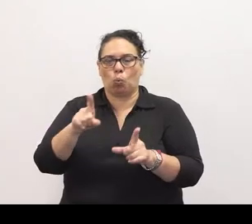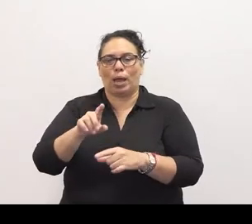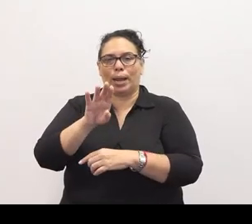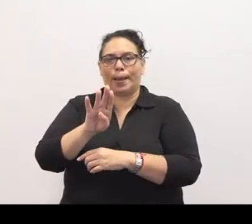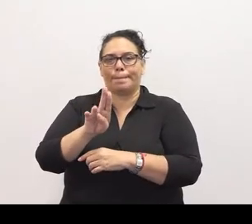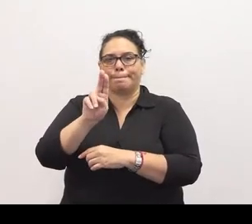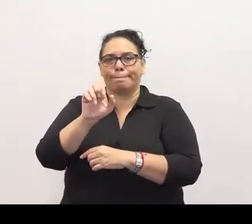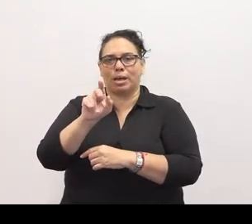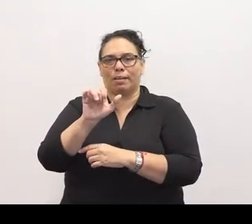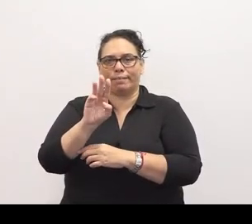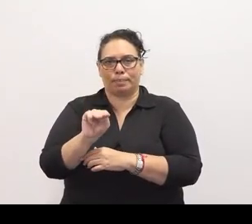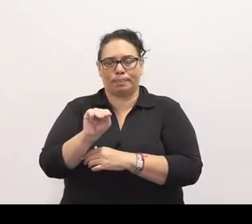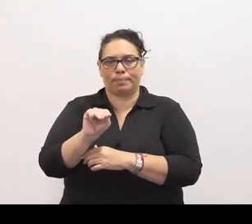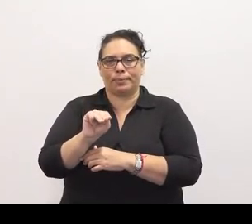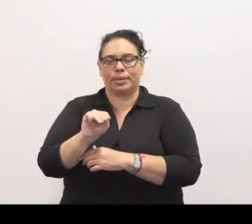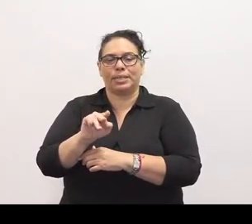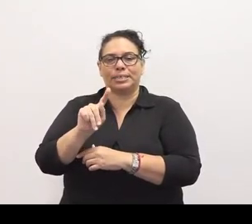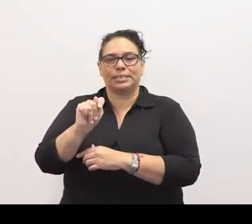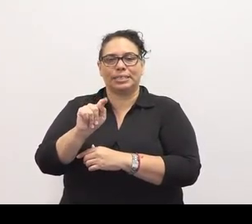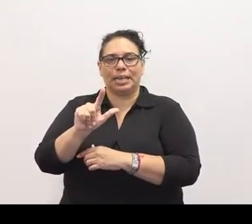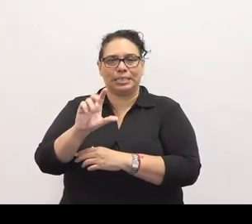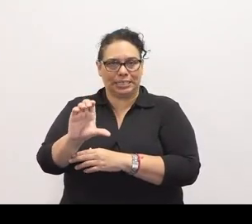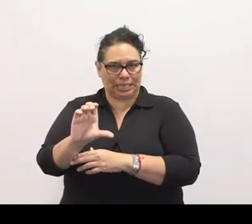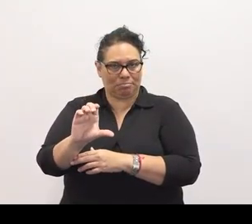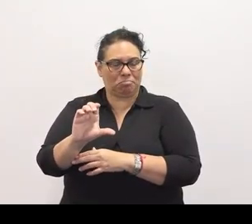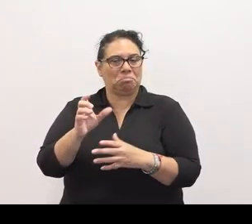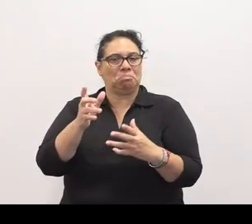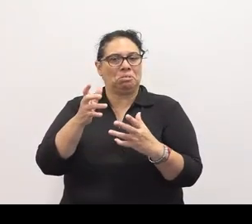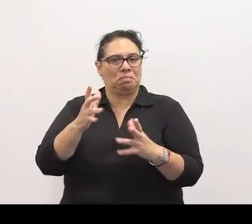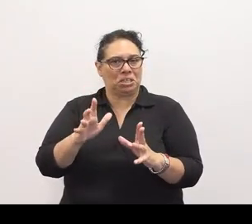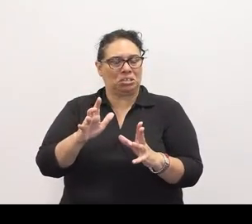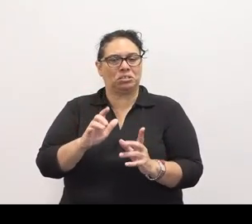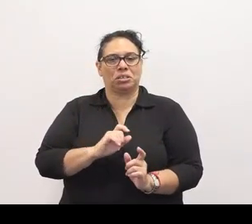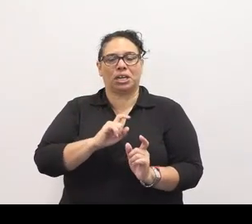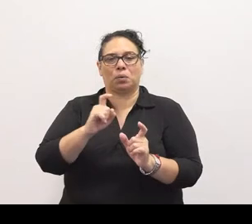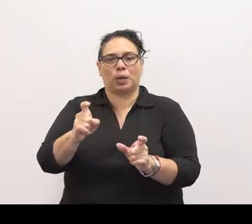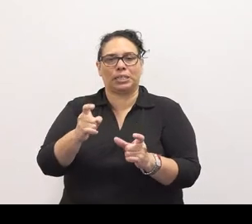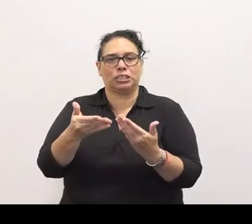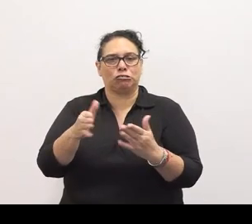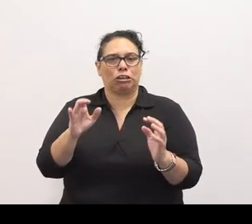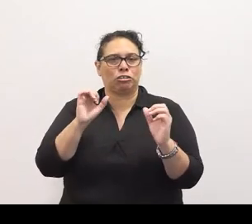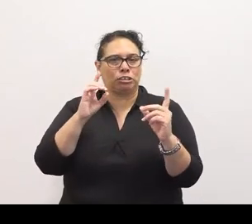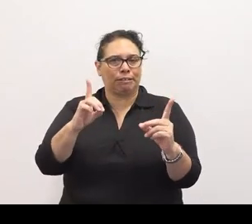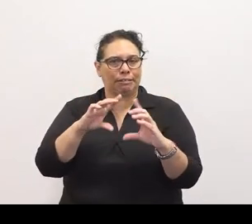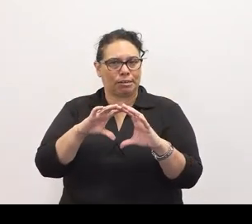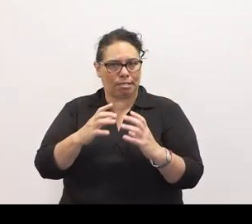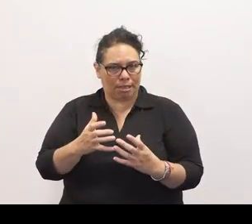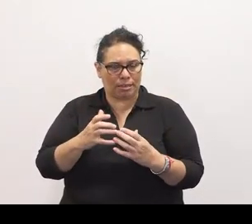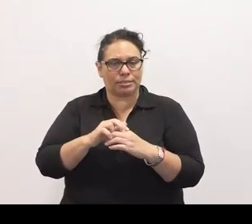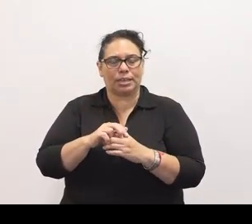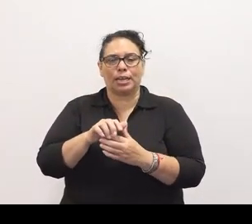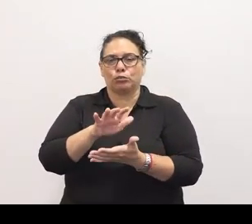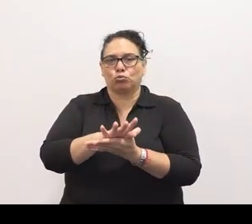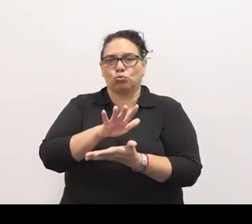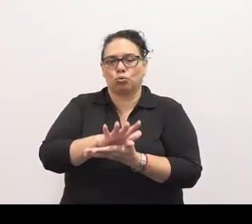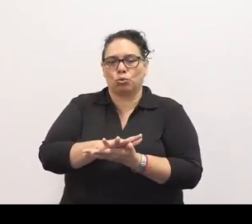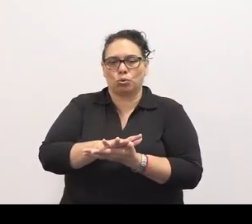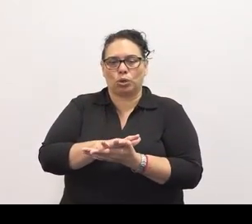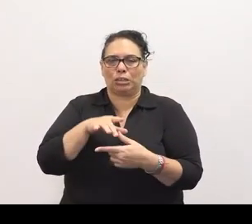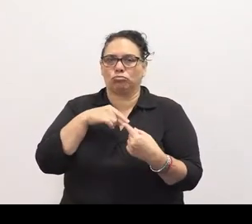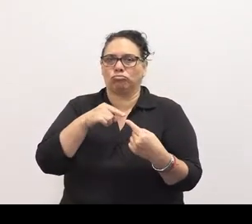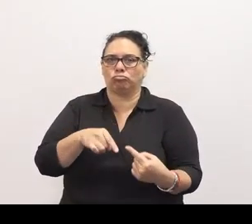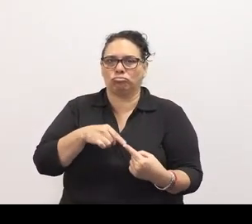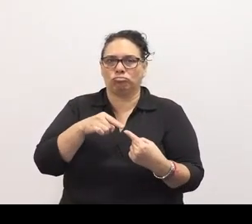TLC. And after Buffum, he was assigned to general education classes at a school where he